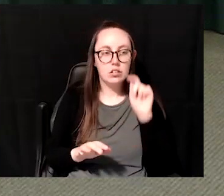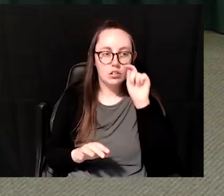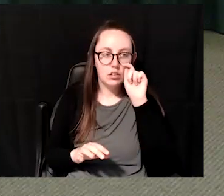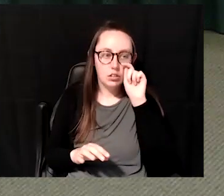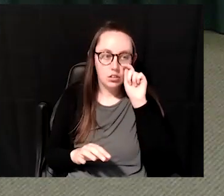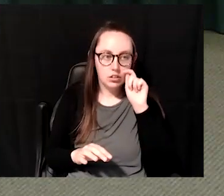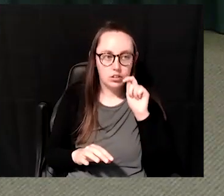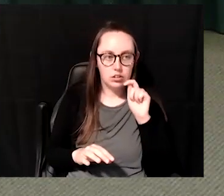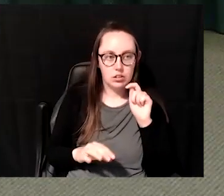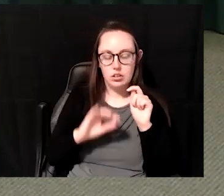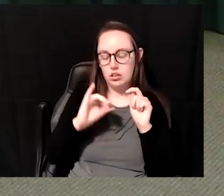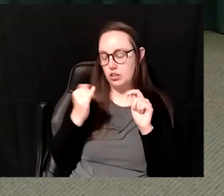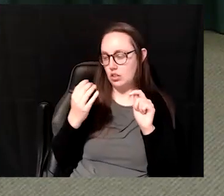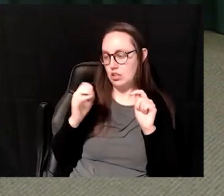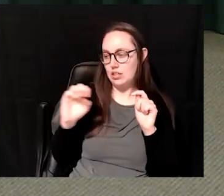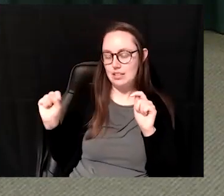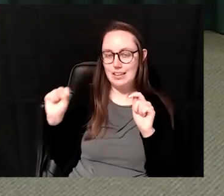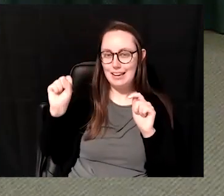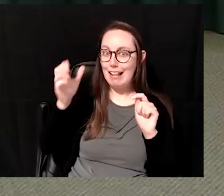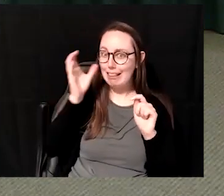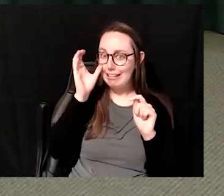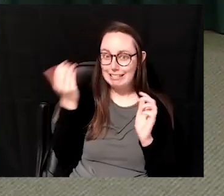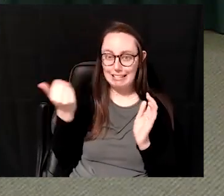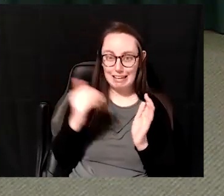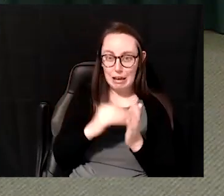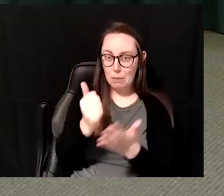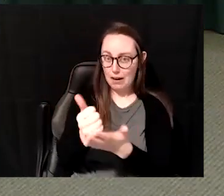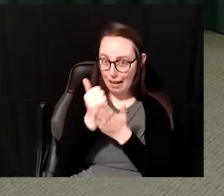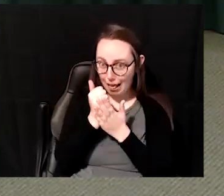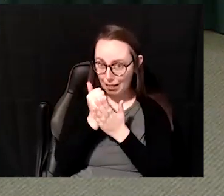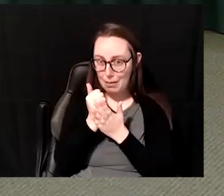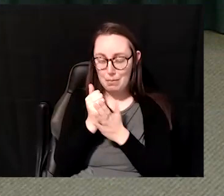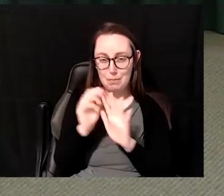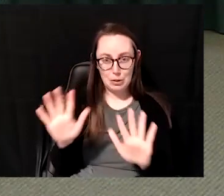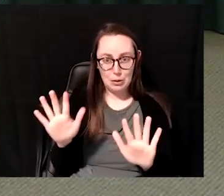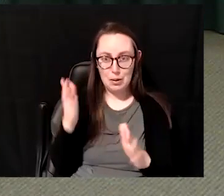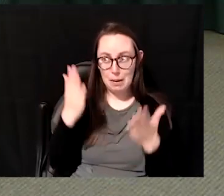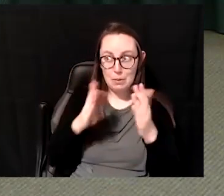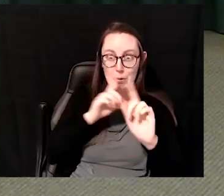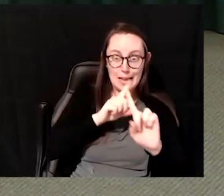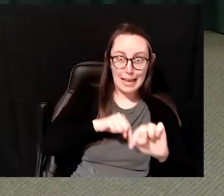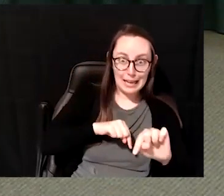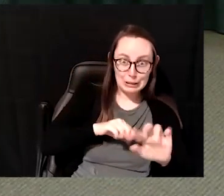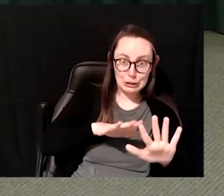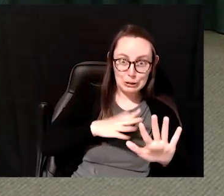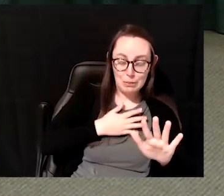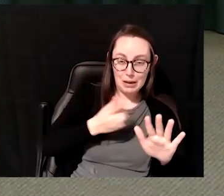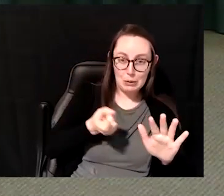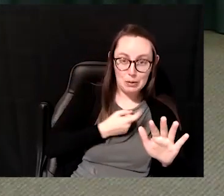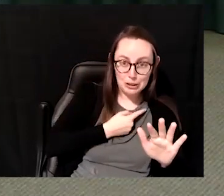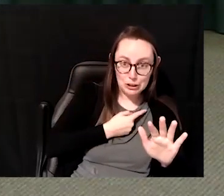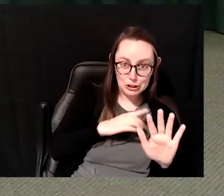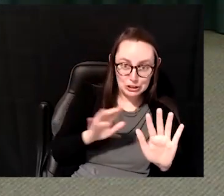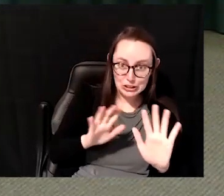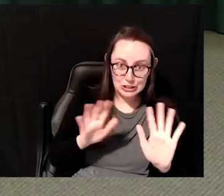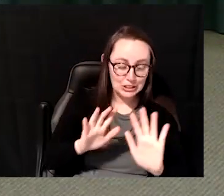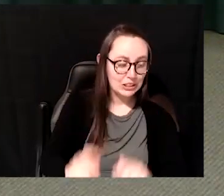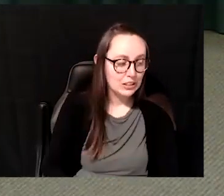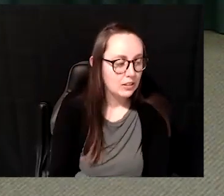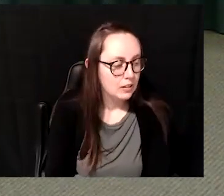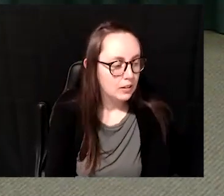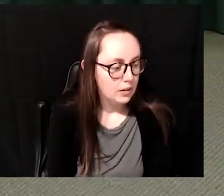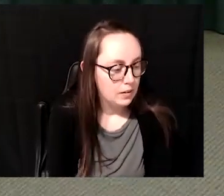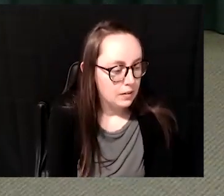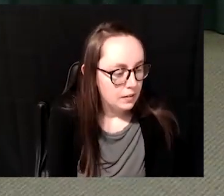listening to it again would be helpful it might answer my question okay okay especially without those oh